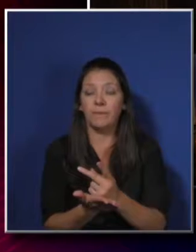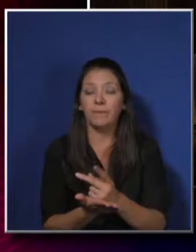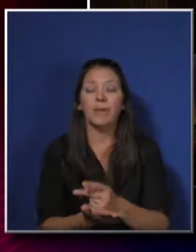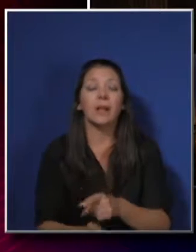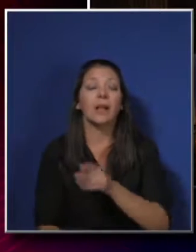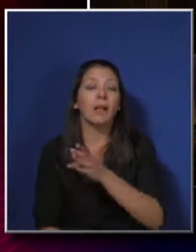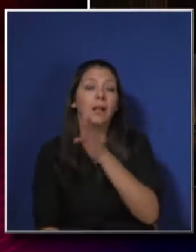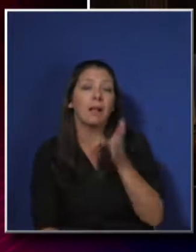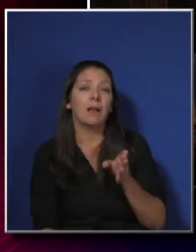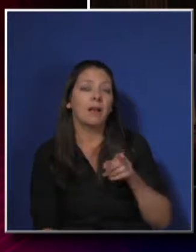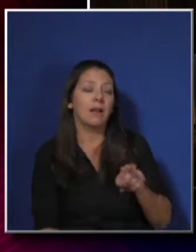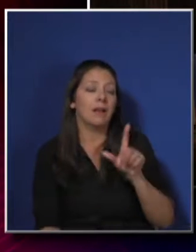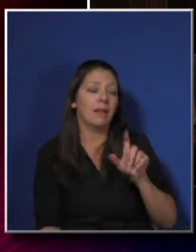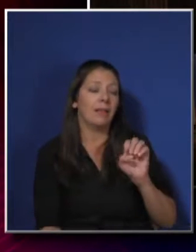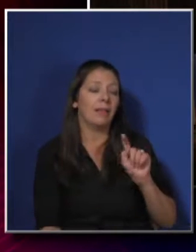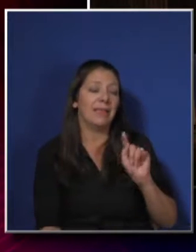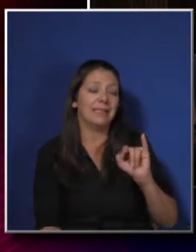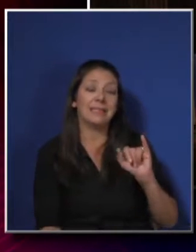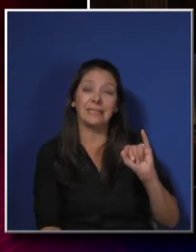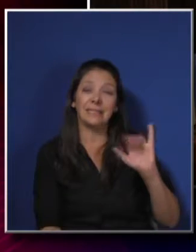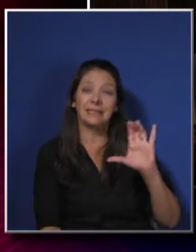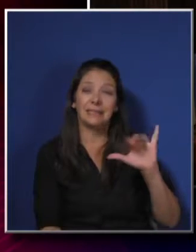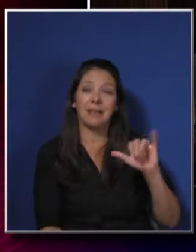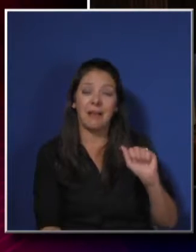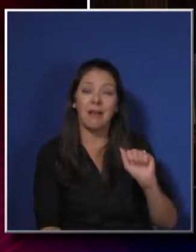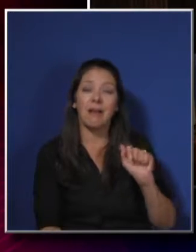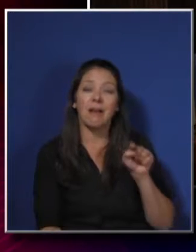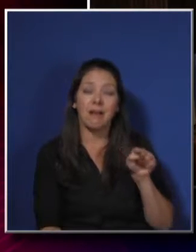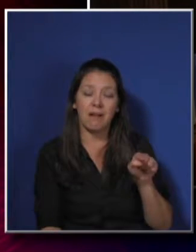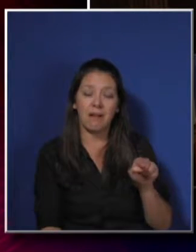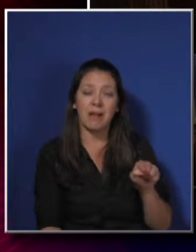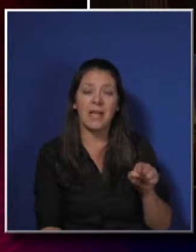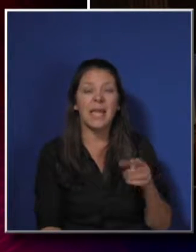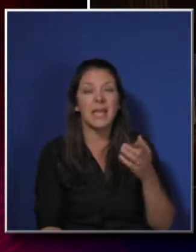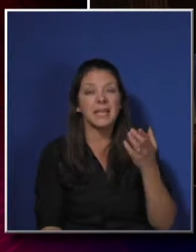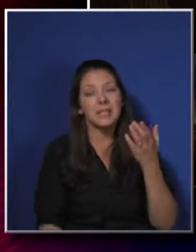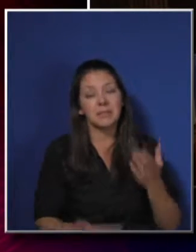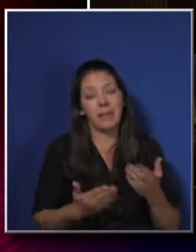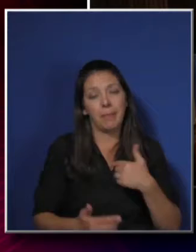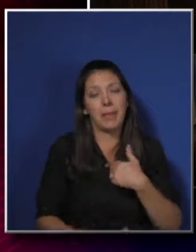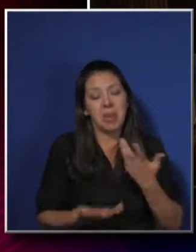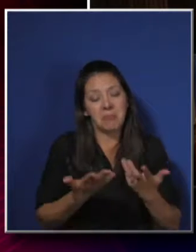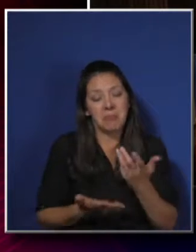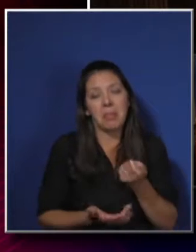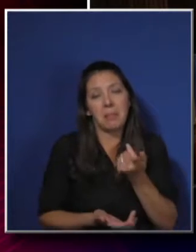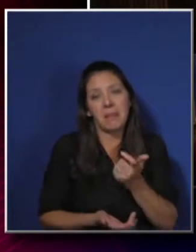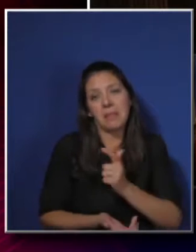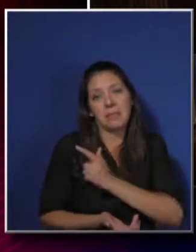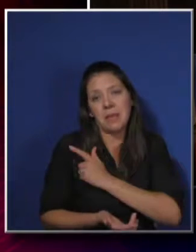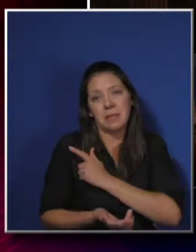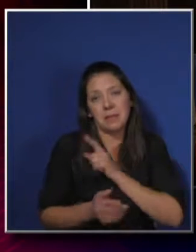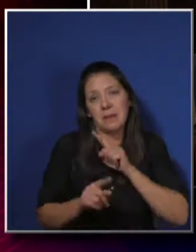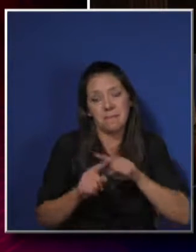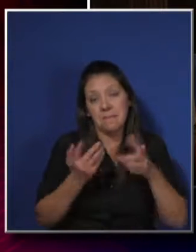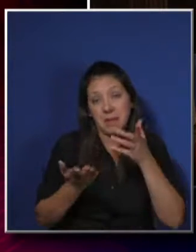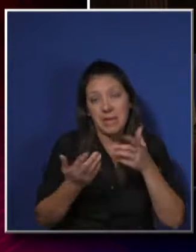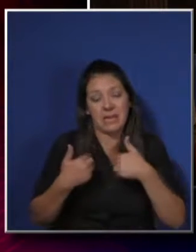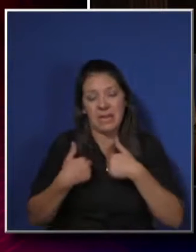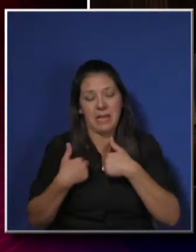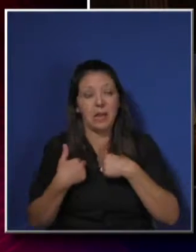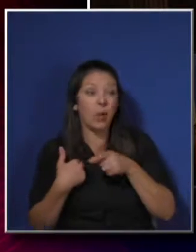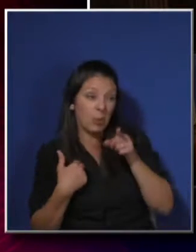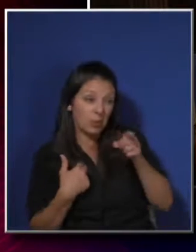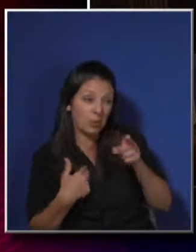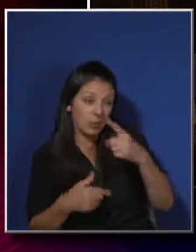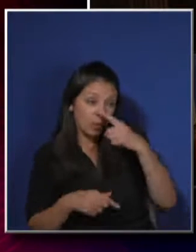Leticia, if we could, and this might be showing a little bit of laziness on my part, once you get these identified, are you able to send this out on an